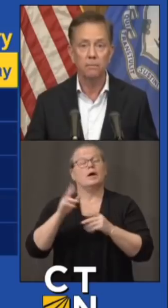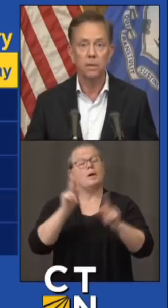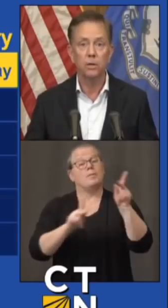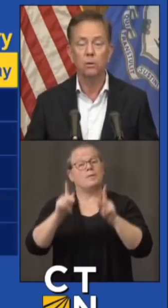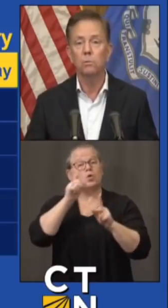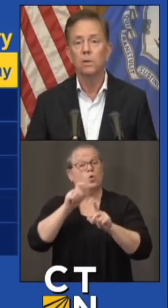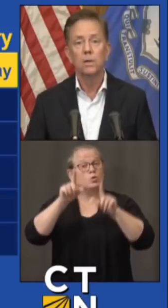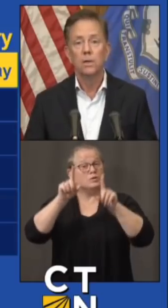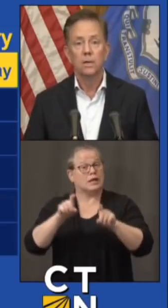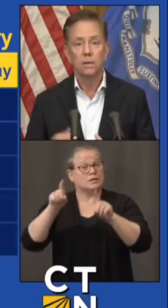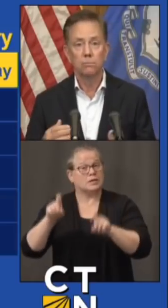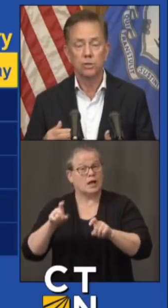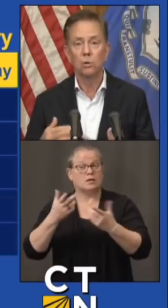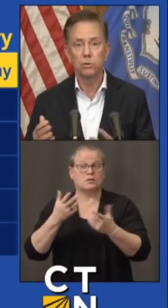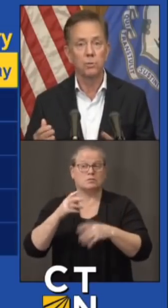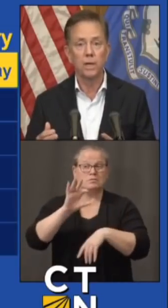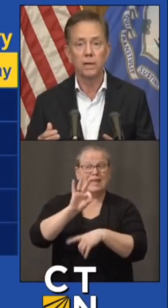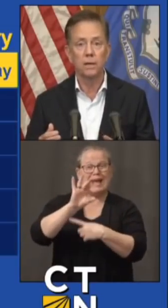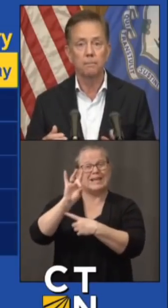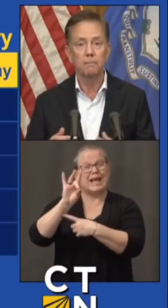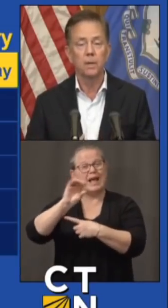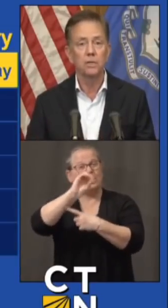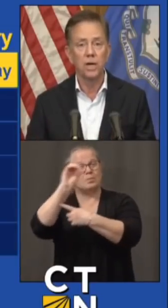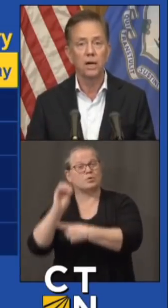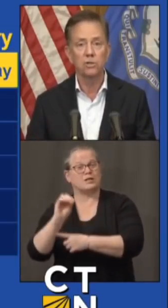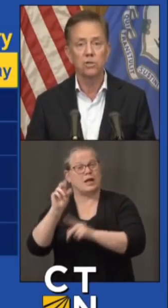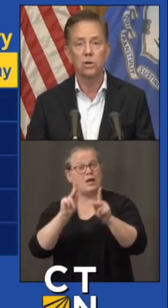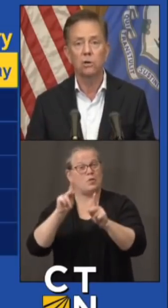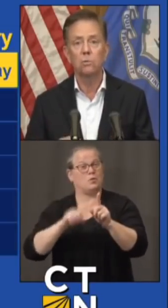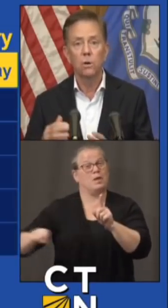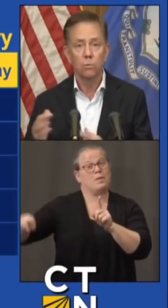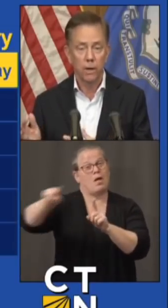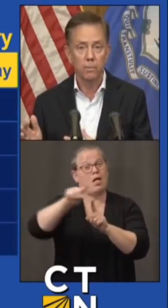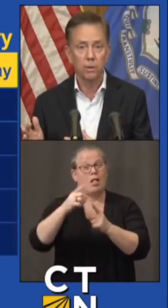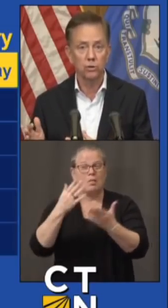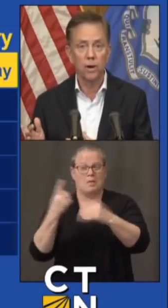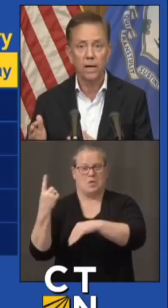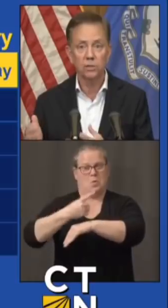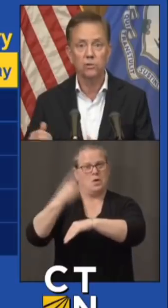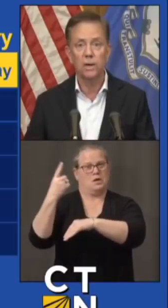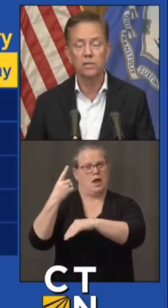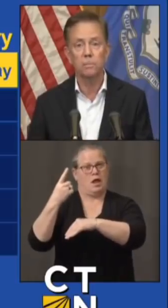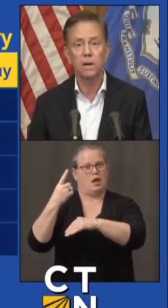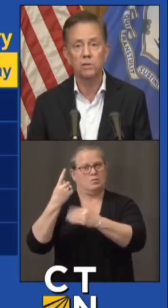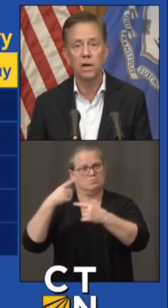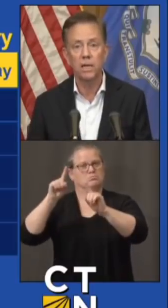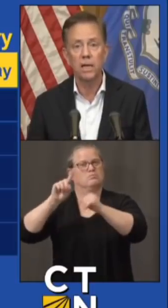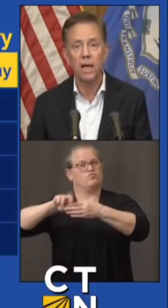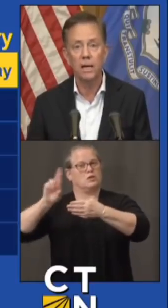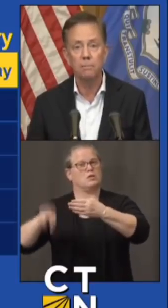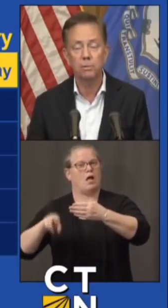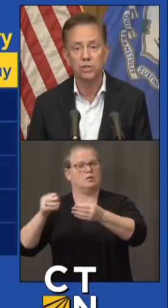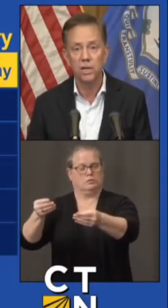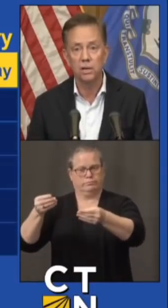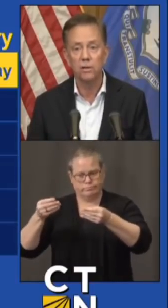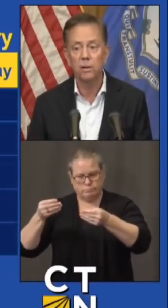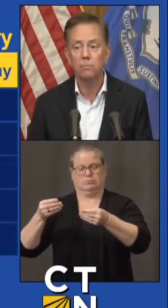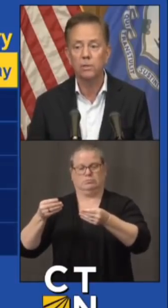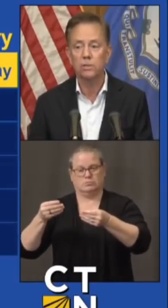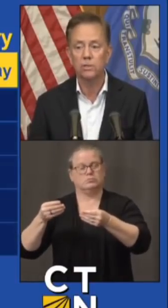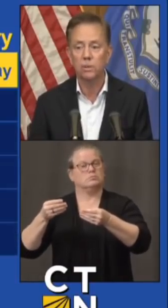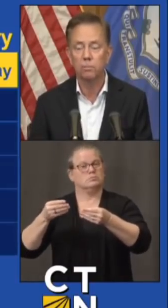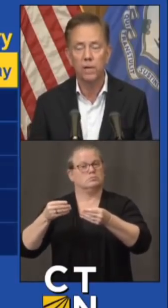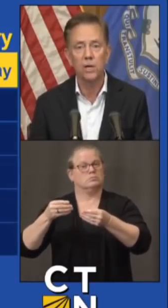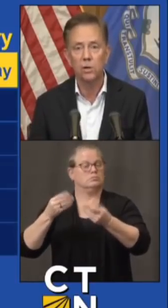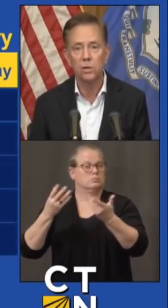getting results within a day or so. We're able to track and trace about 98% of them,